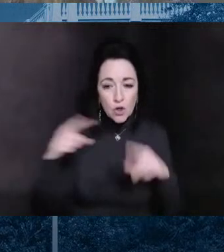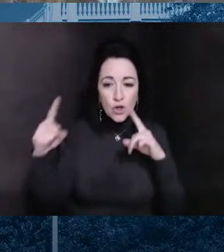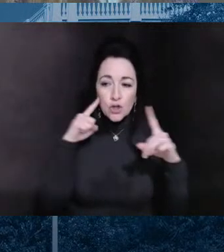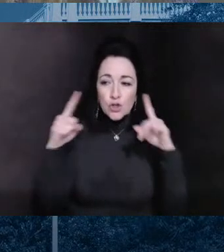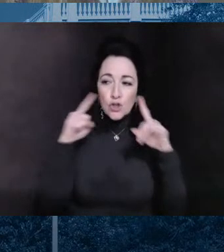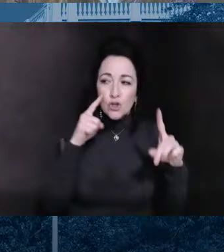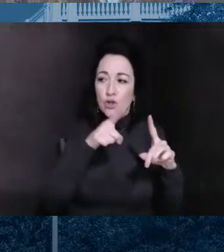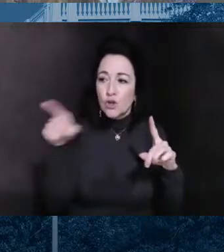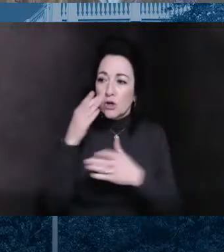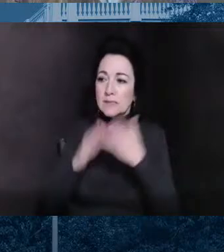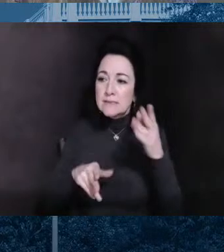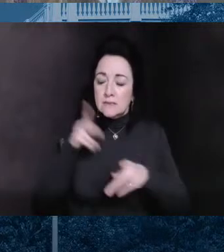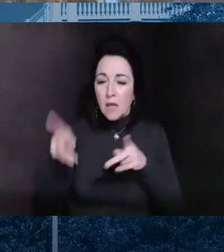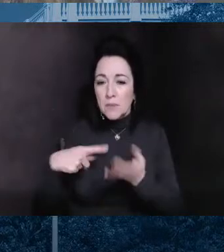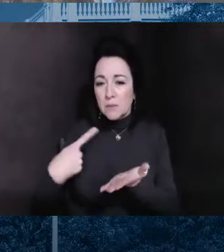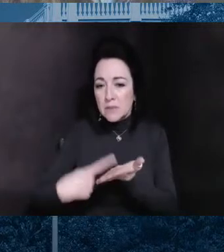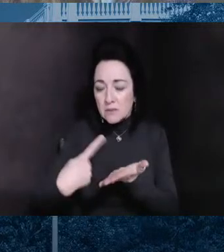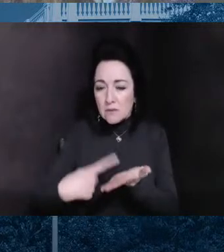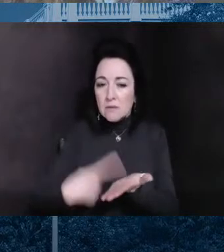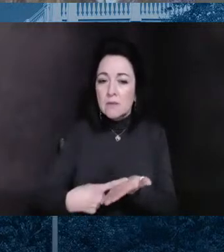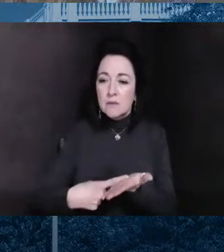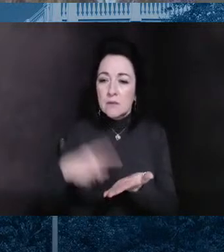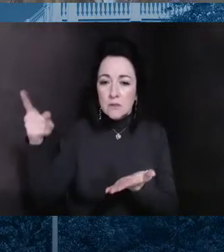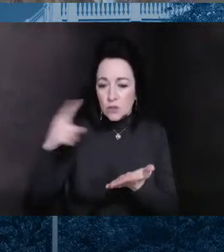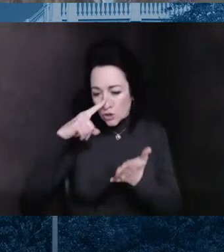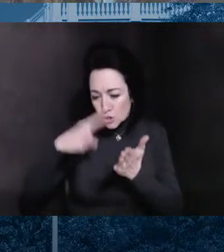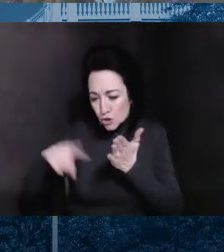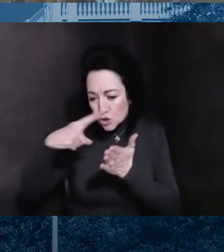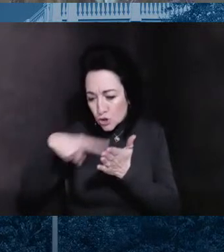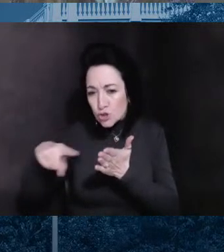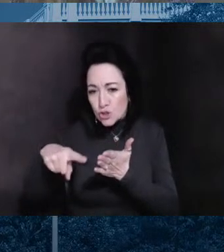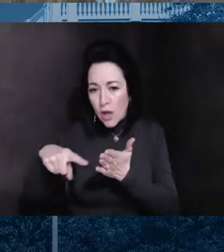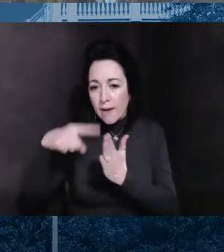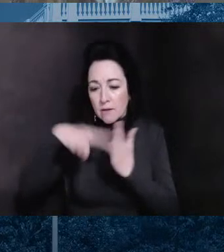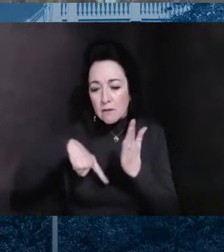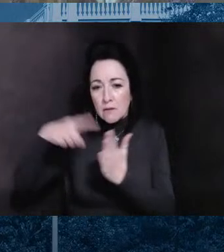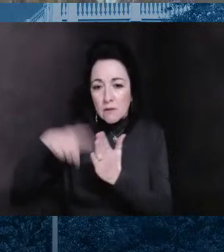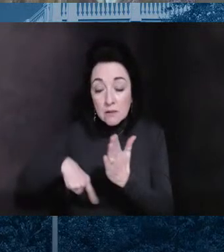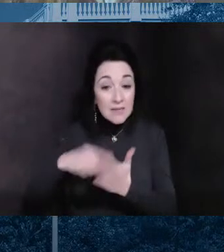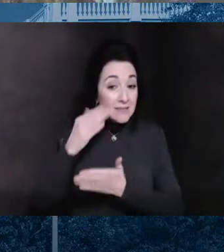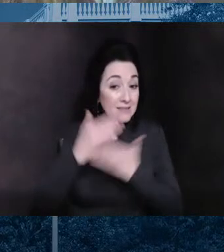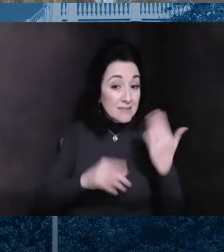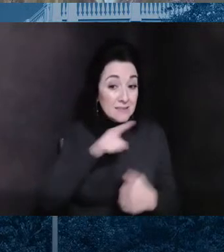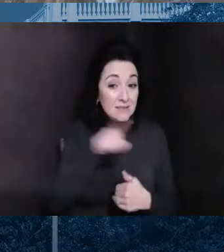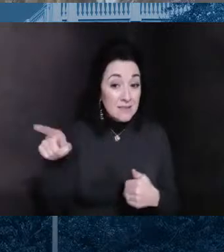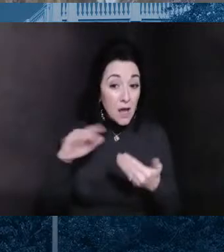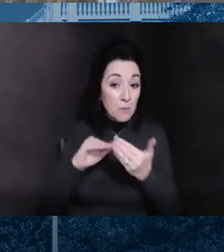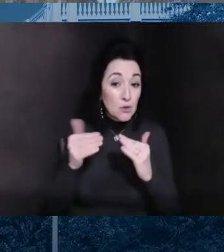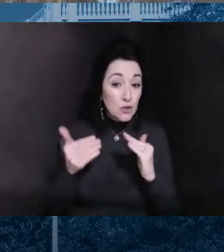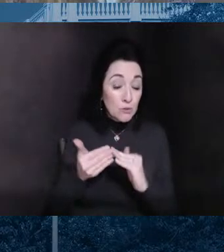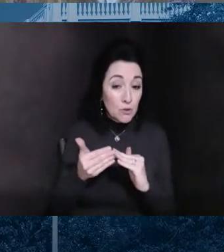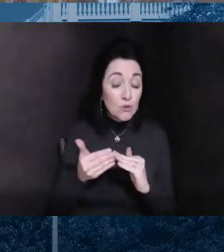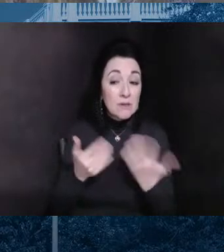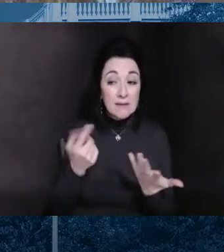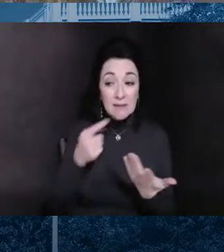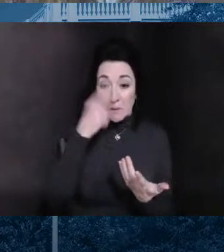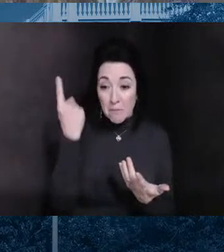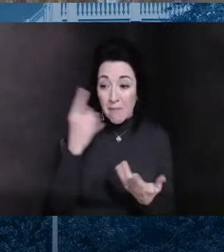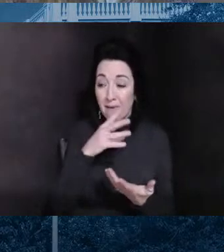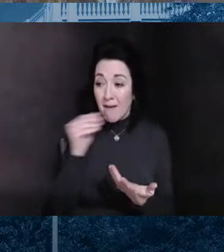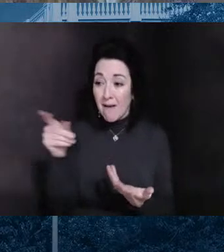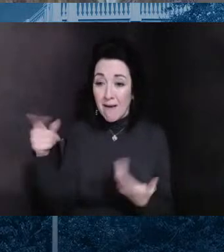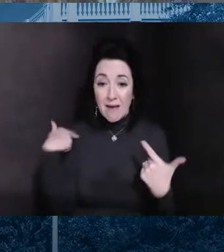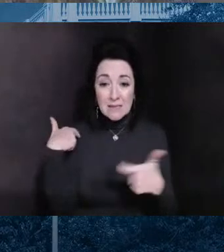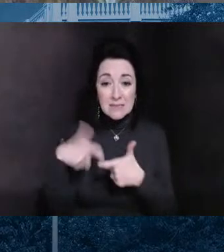in conversations that we've had, some vaccine hesitancy among these communities for historical reasons. So we know we need